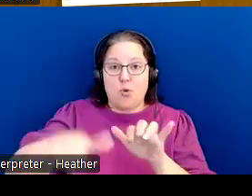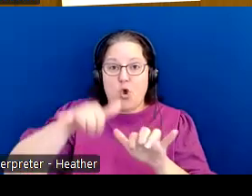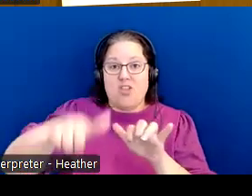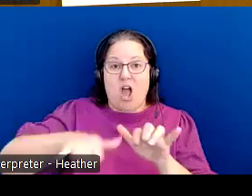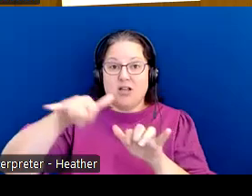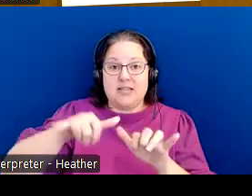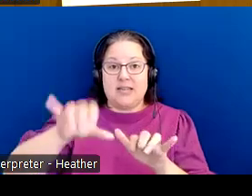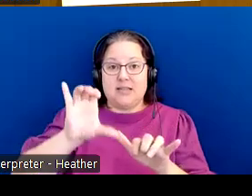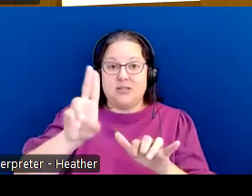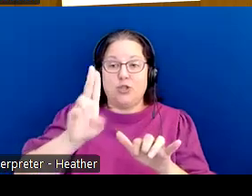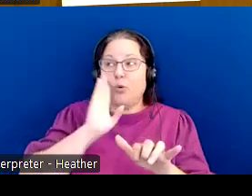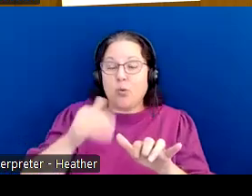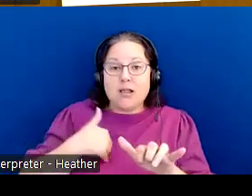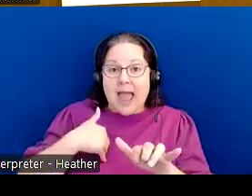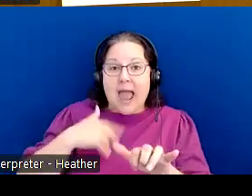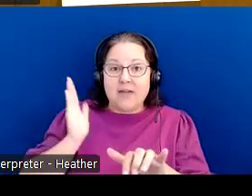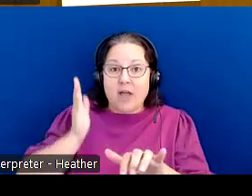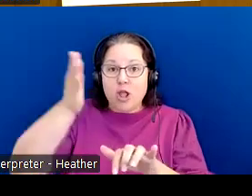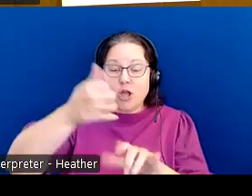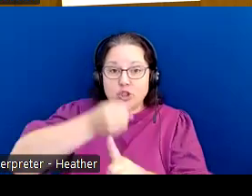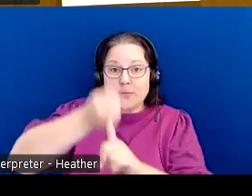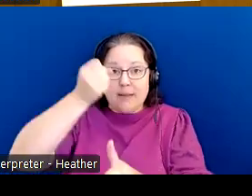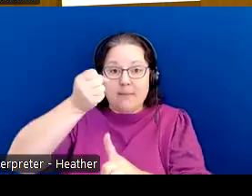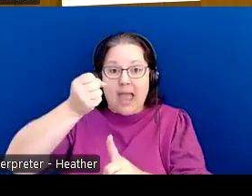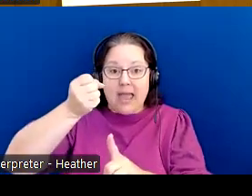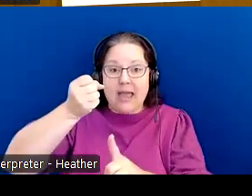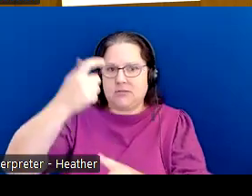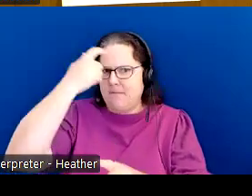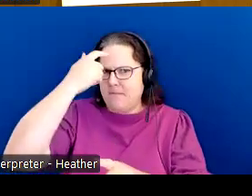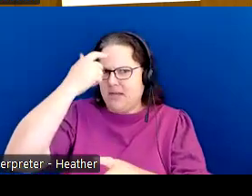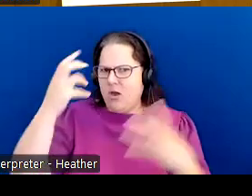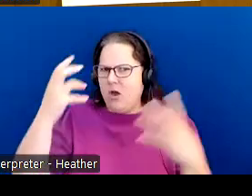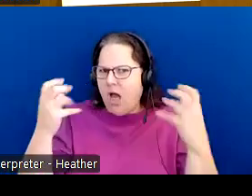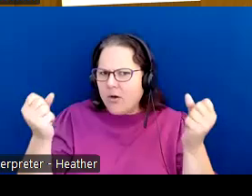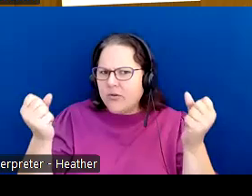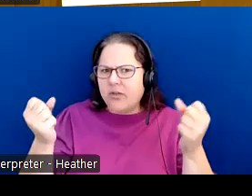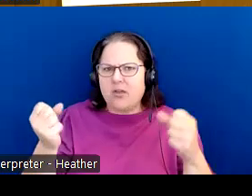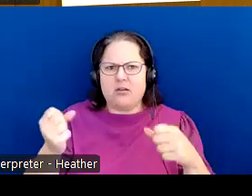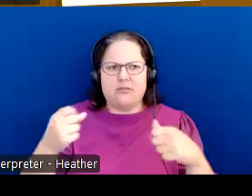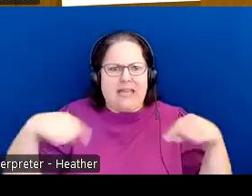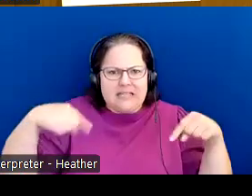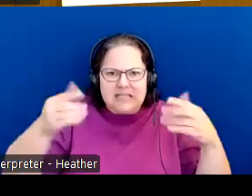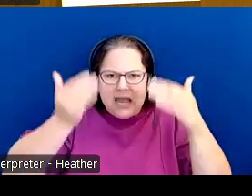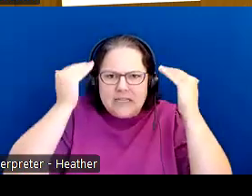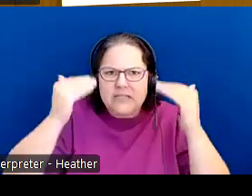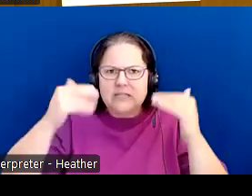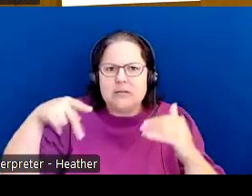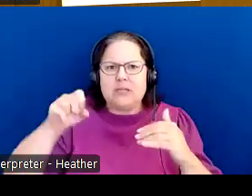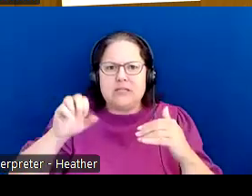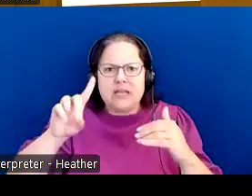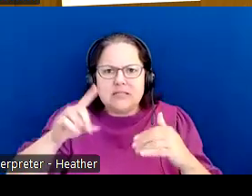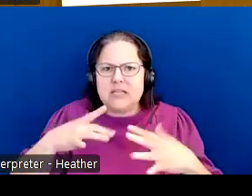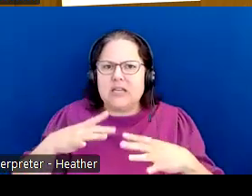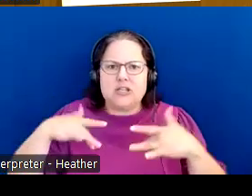can have long-term impacts on mental health, whether it's anxiety, PTSD, or depression,